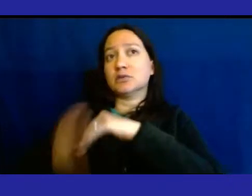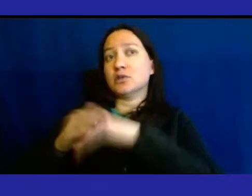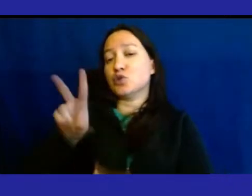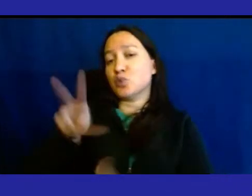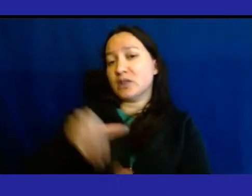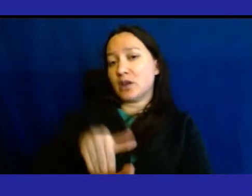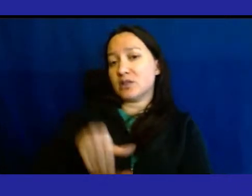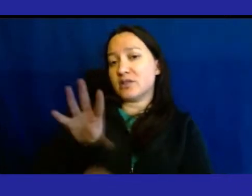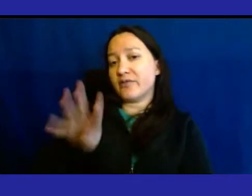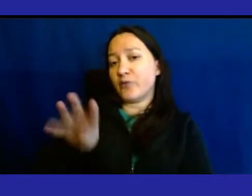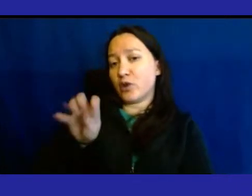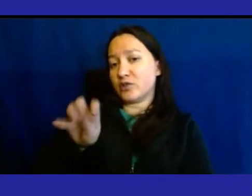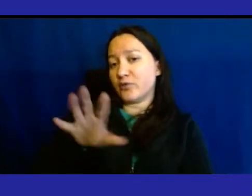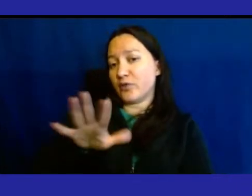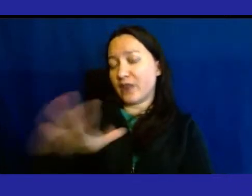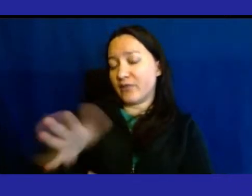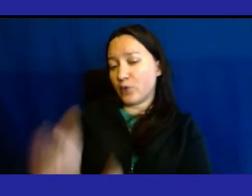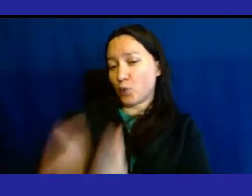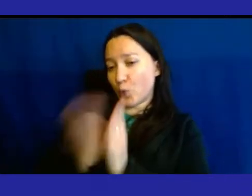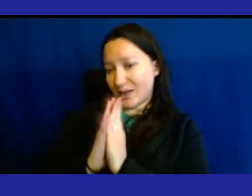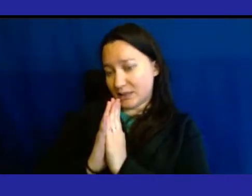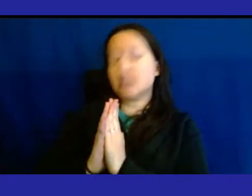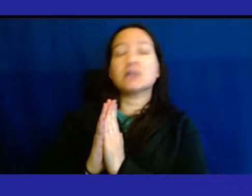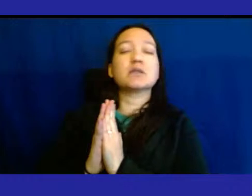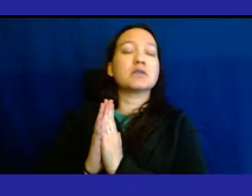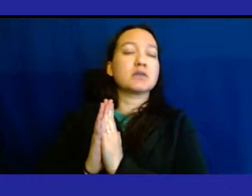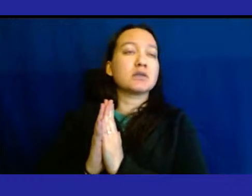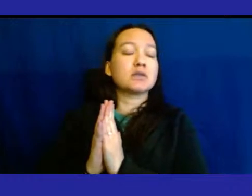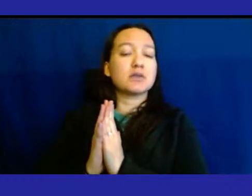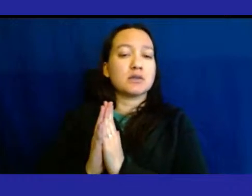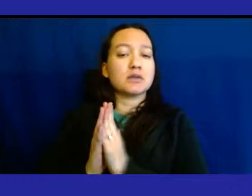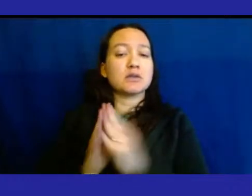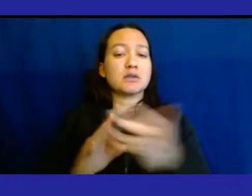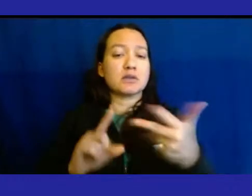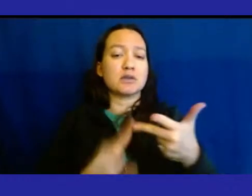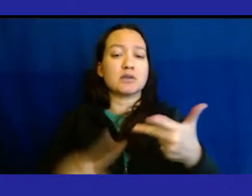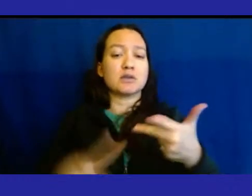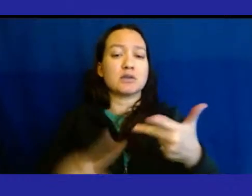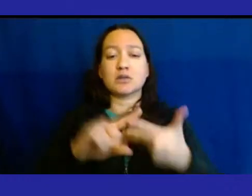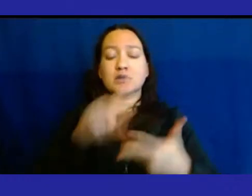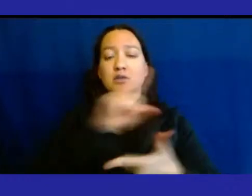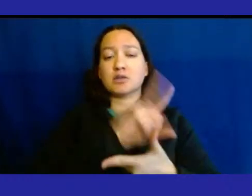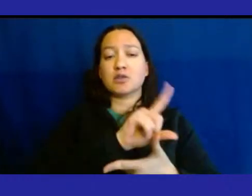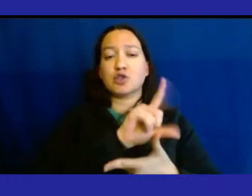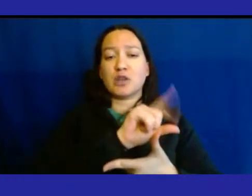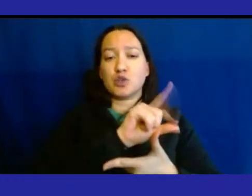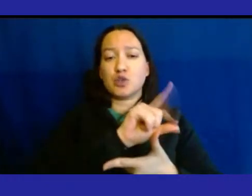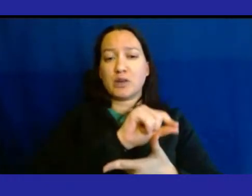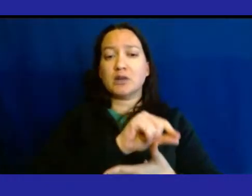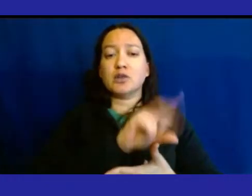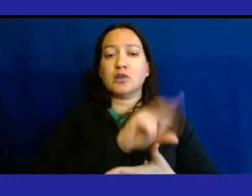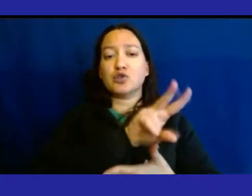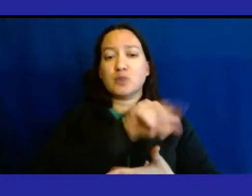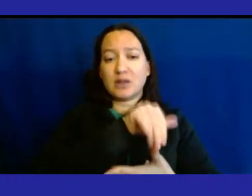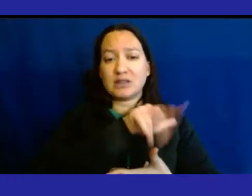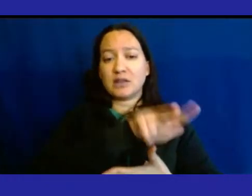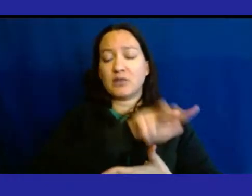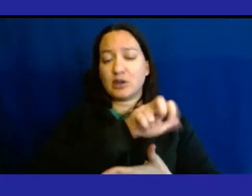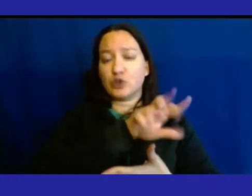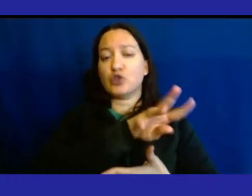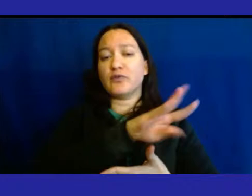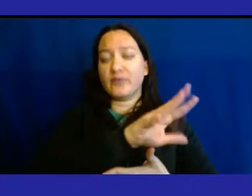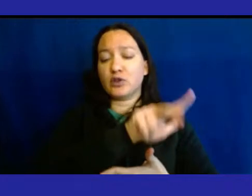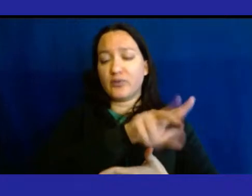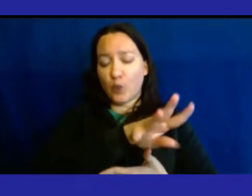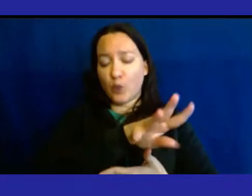2,445 requests received, as opposed to year 2020, in which 2,334 requests were received.